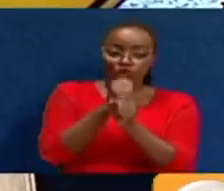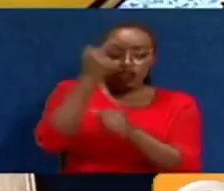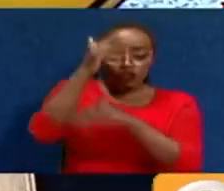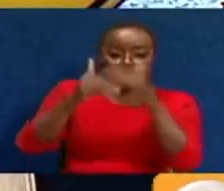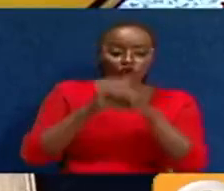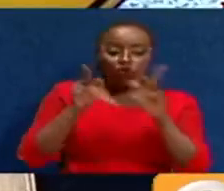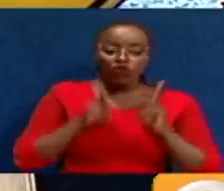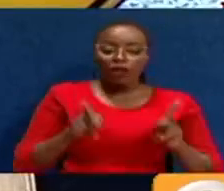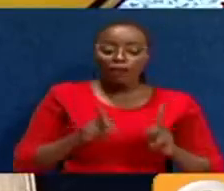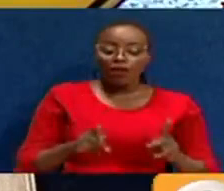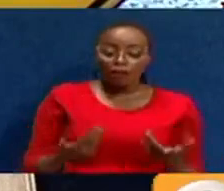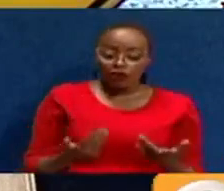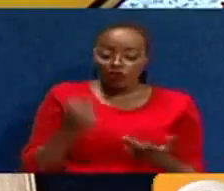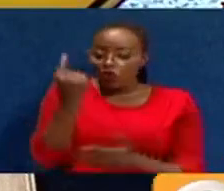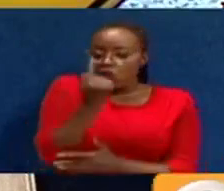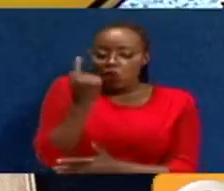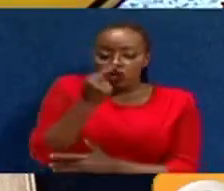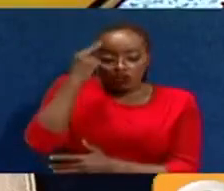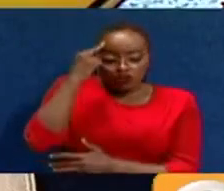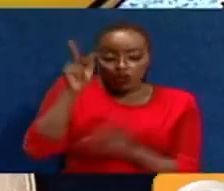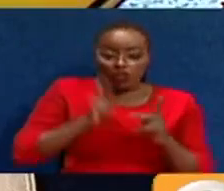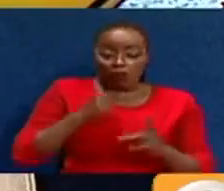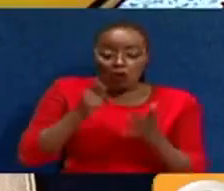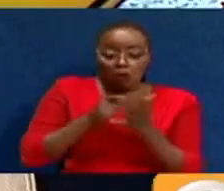all people, not just those